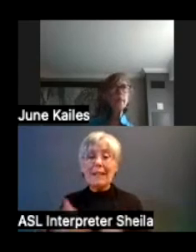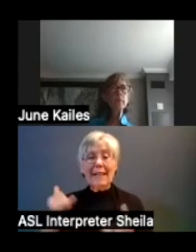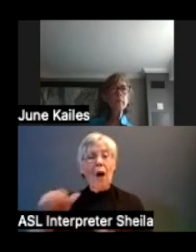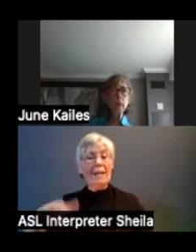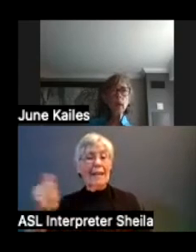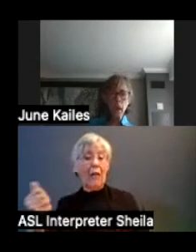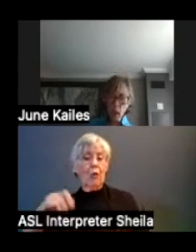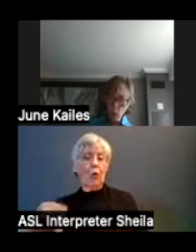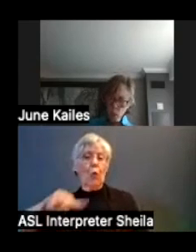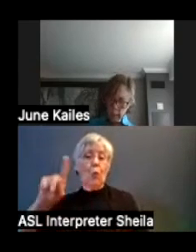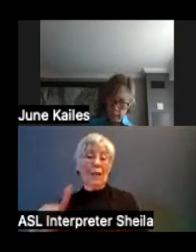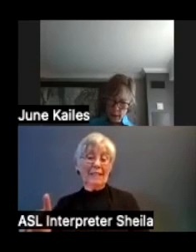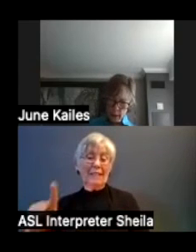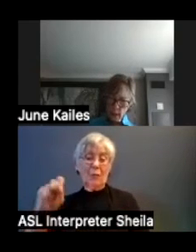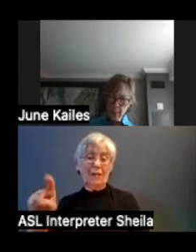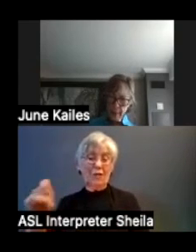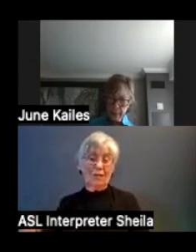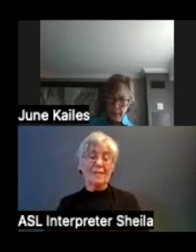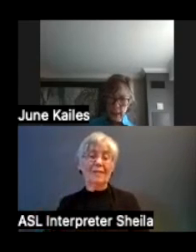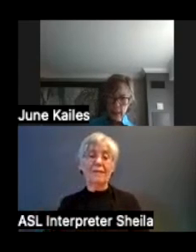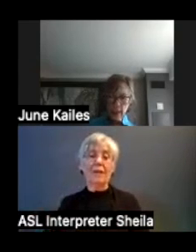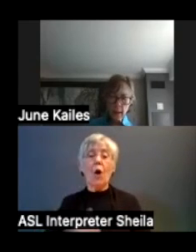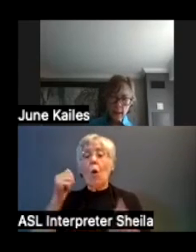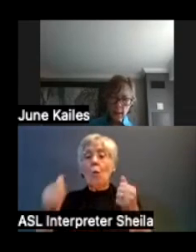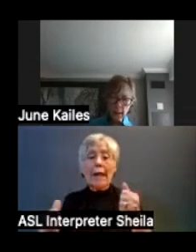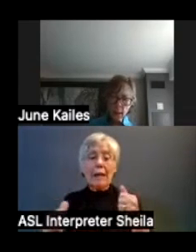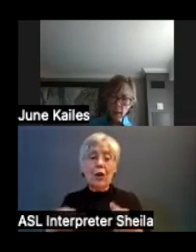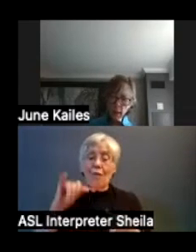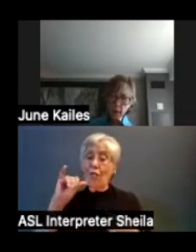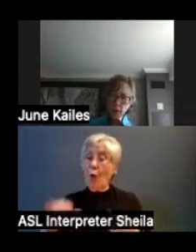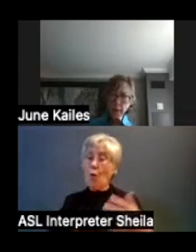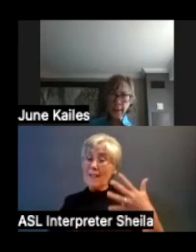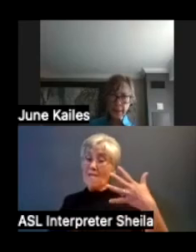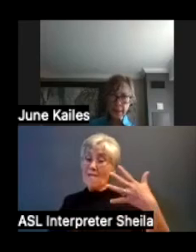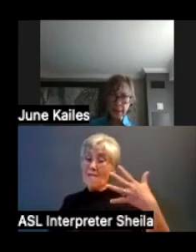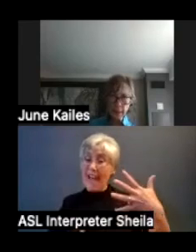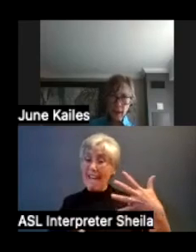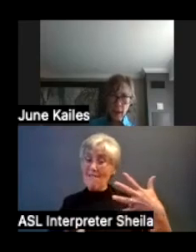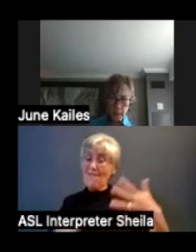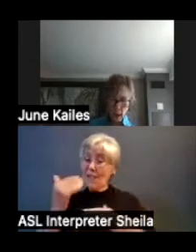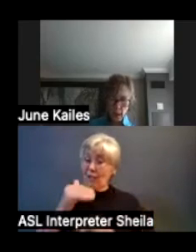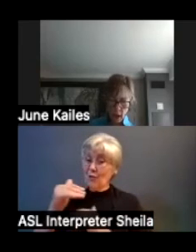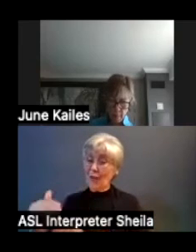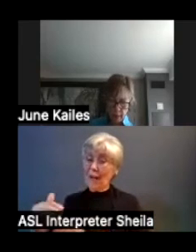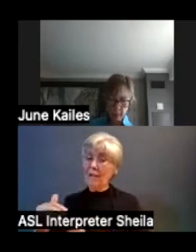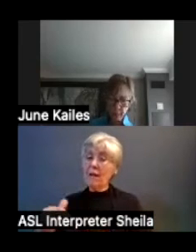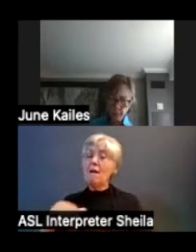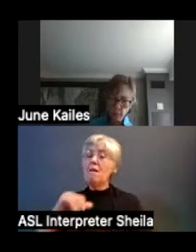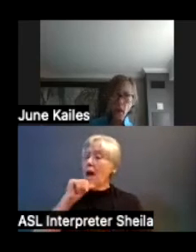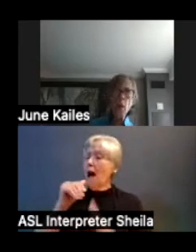question. Which of these constraints are not